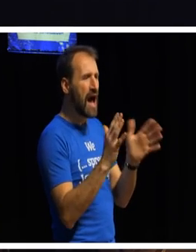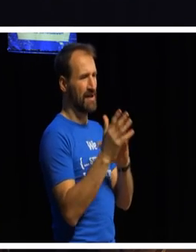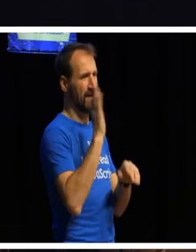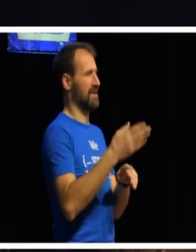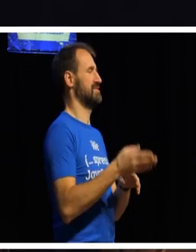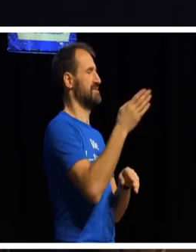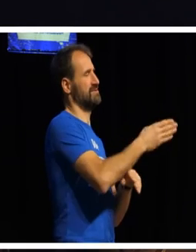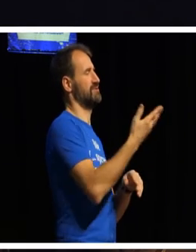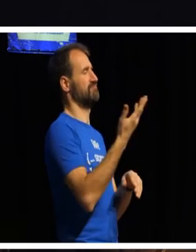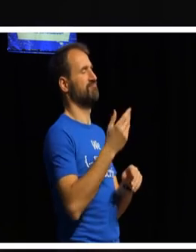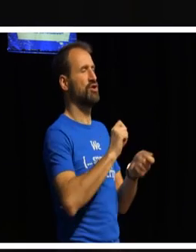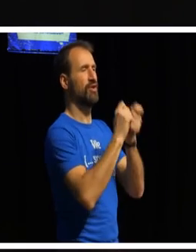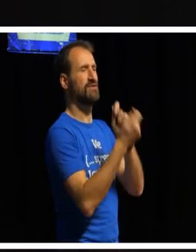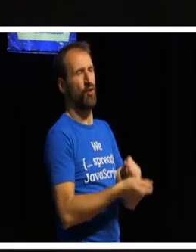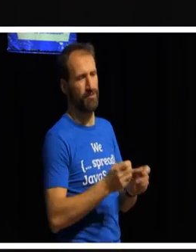stable now.